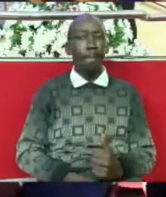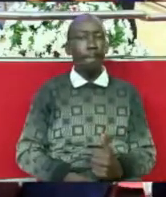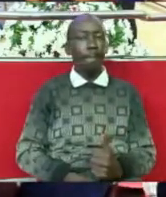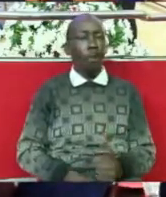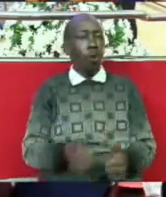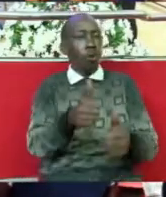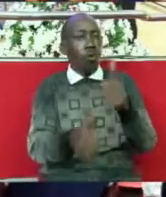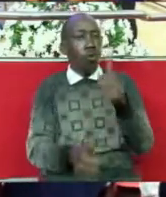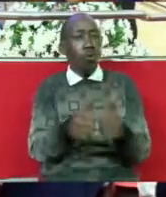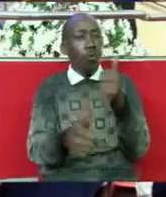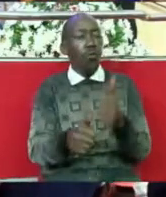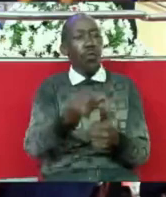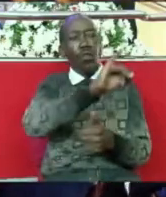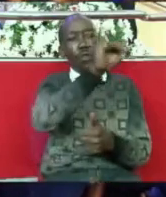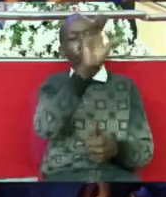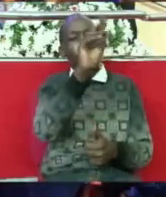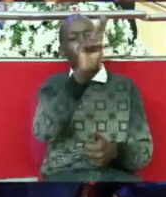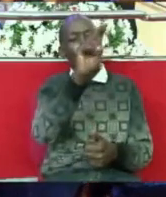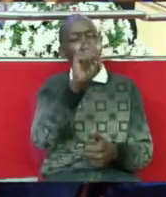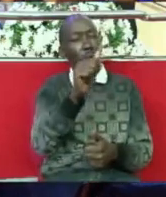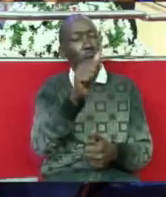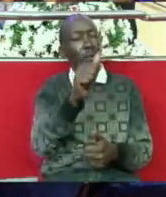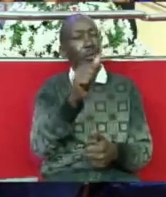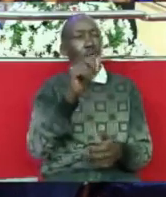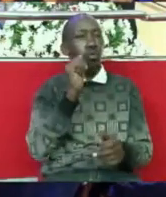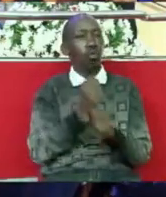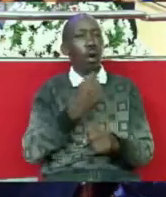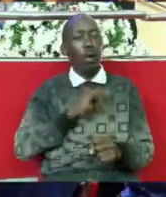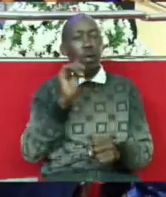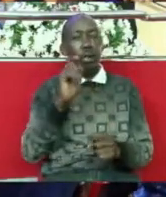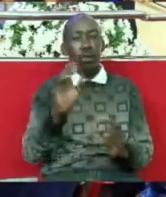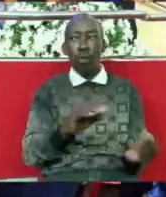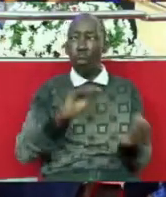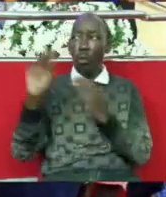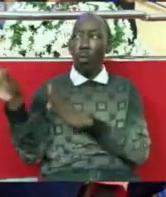Which Jonah do I need to throw out of my boat?